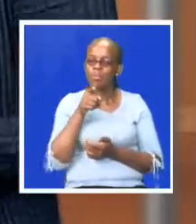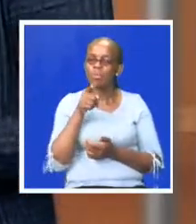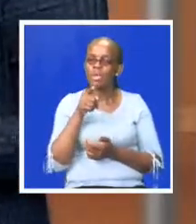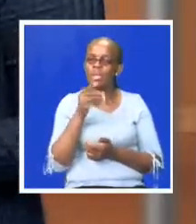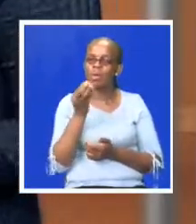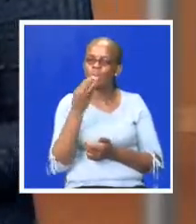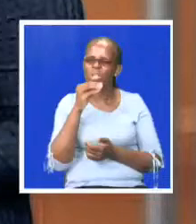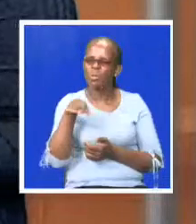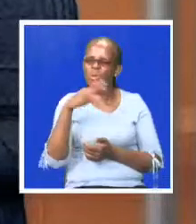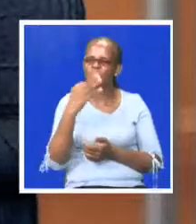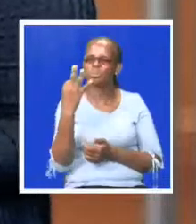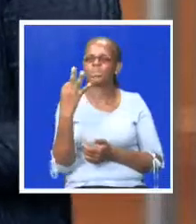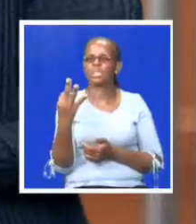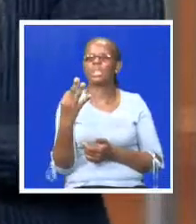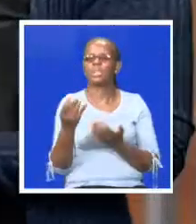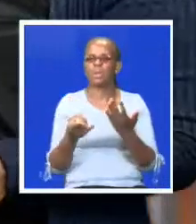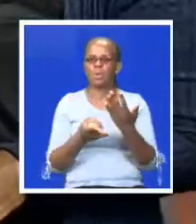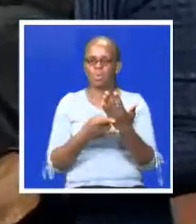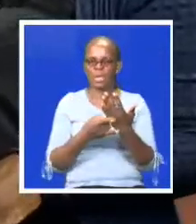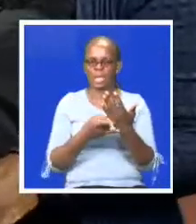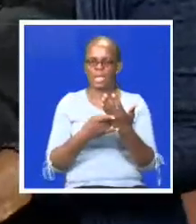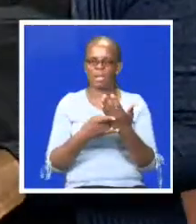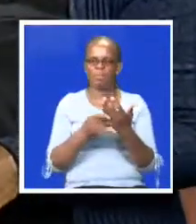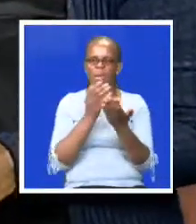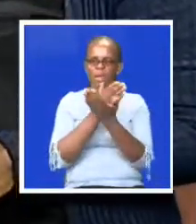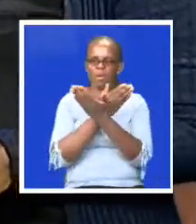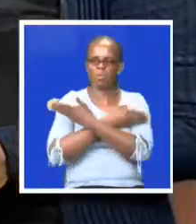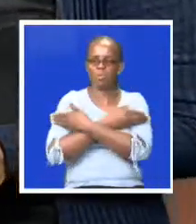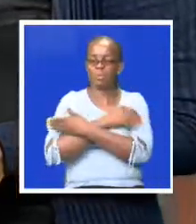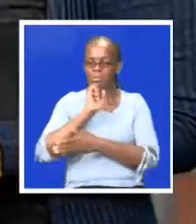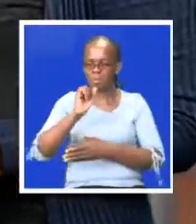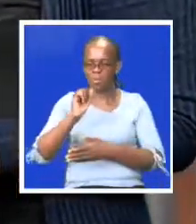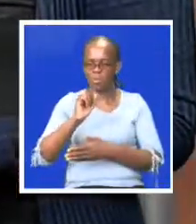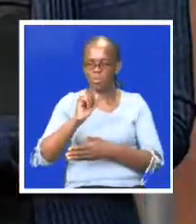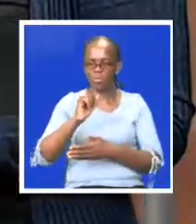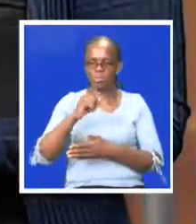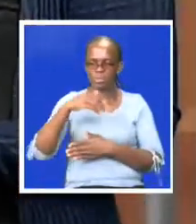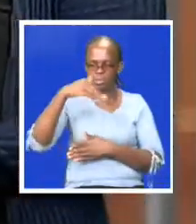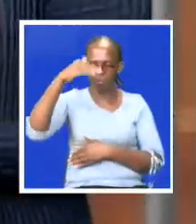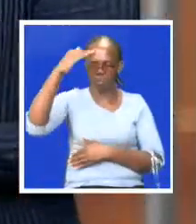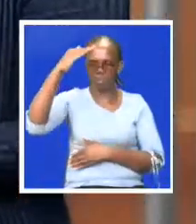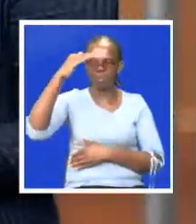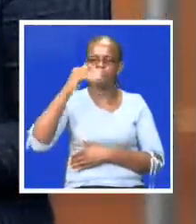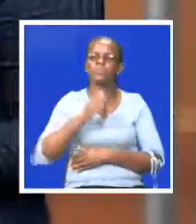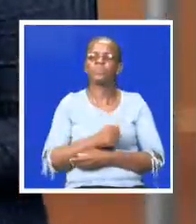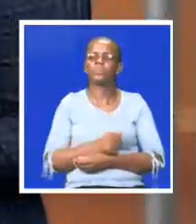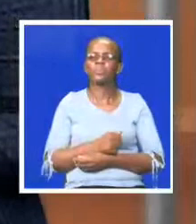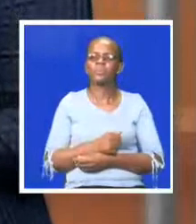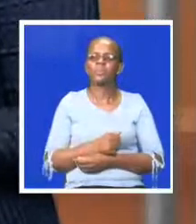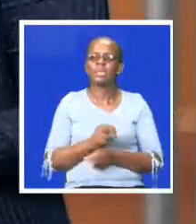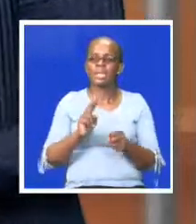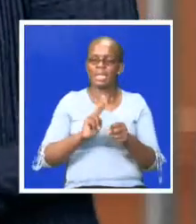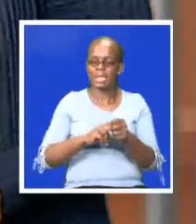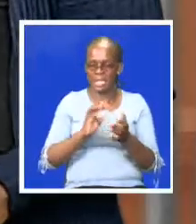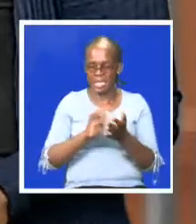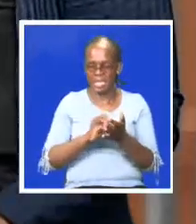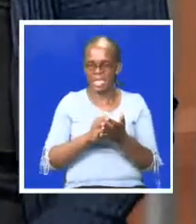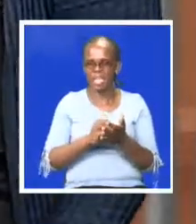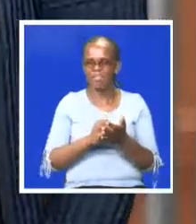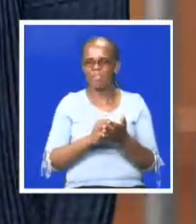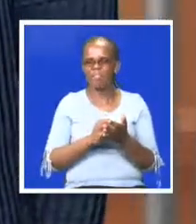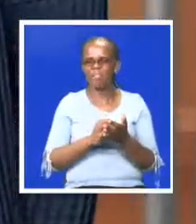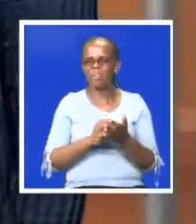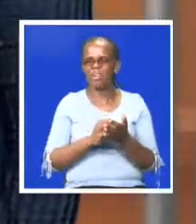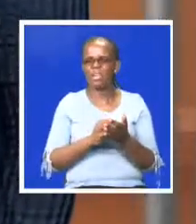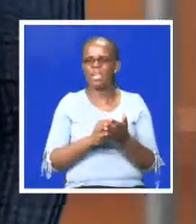help your body to grow. And who can tell me what is this? Yes, this is milk. And by the way, what color